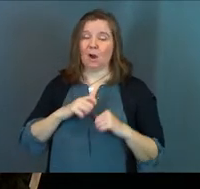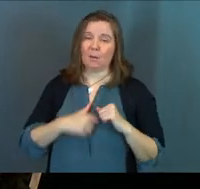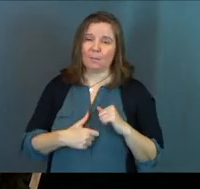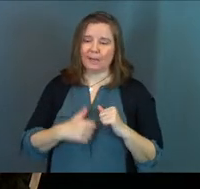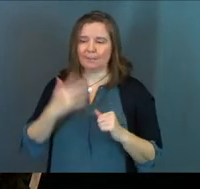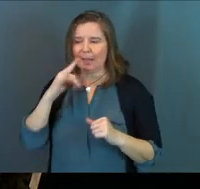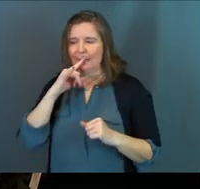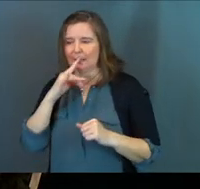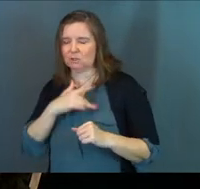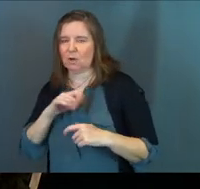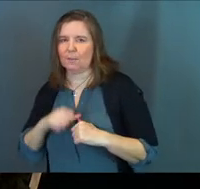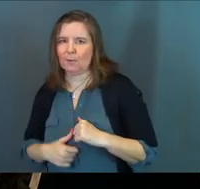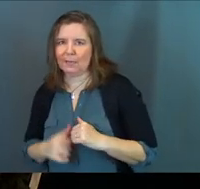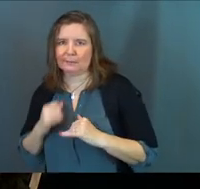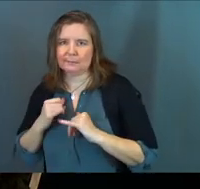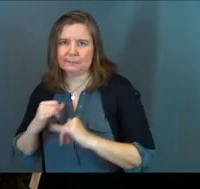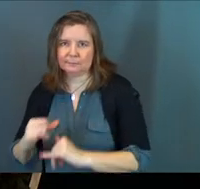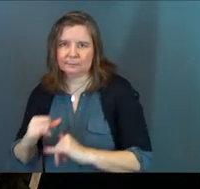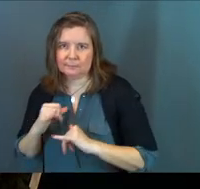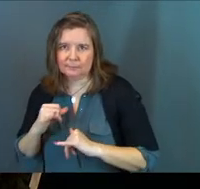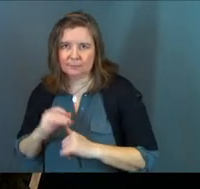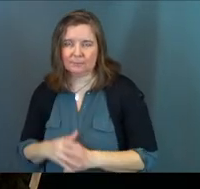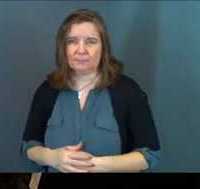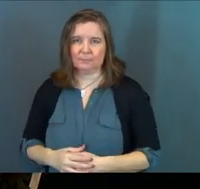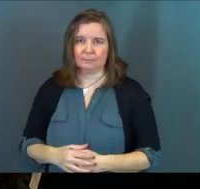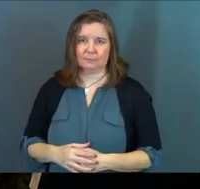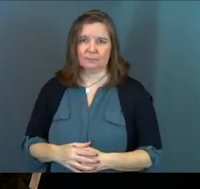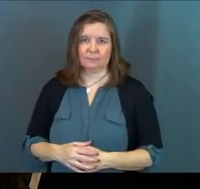breaks, my kids' hearts break. Hearts break.